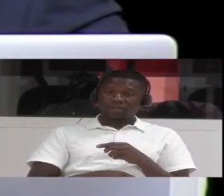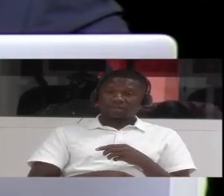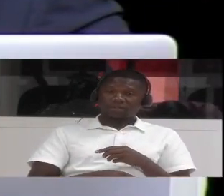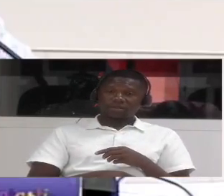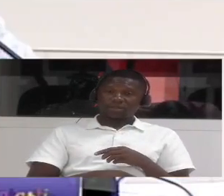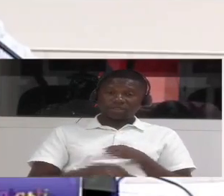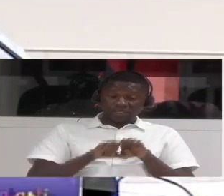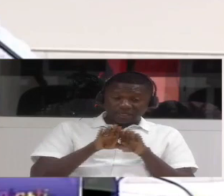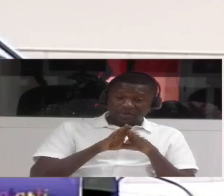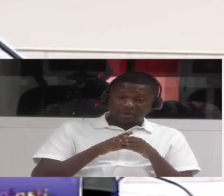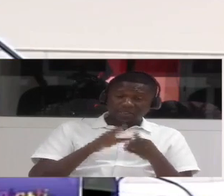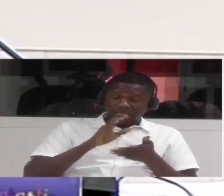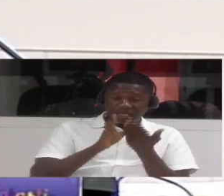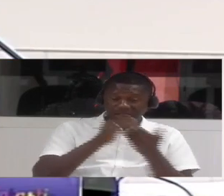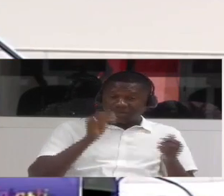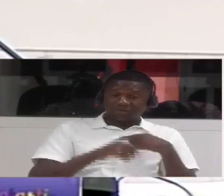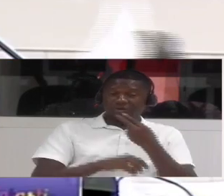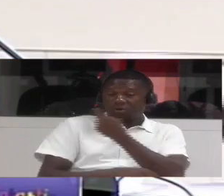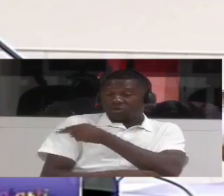RVH? Yes.